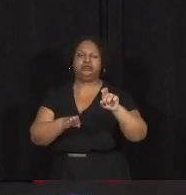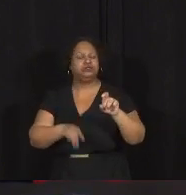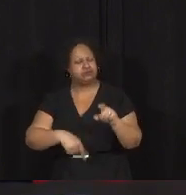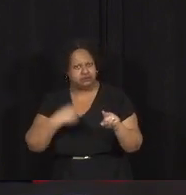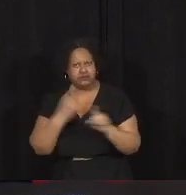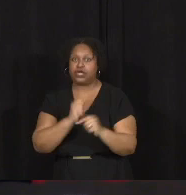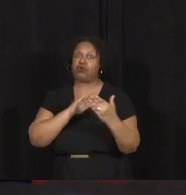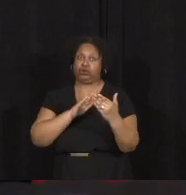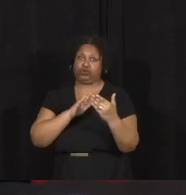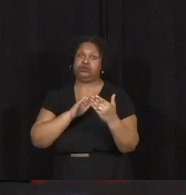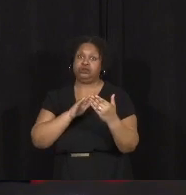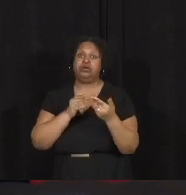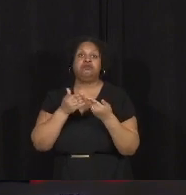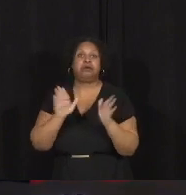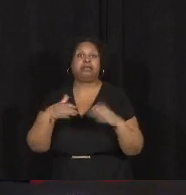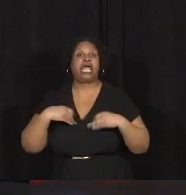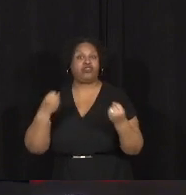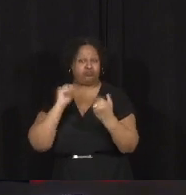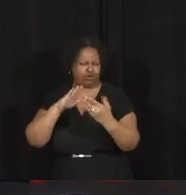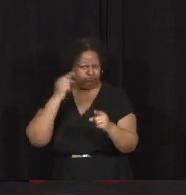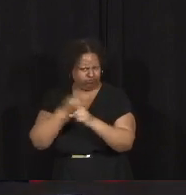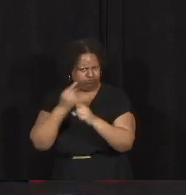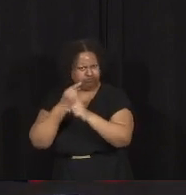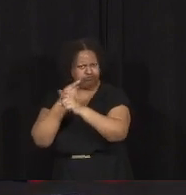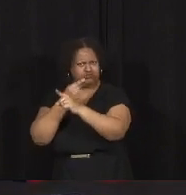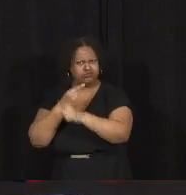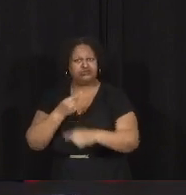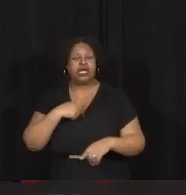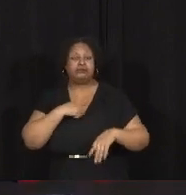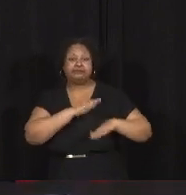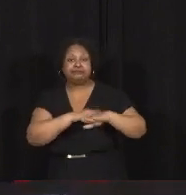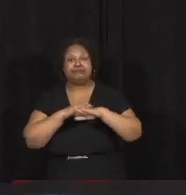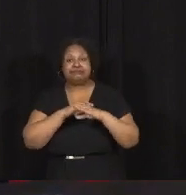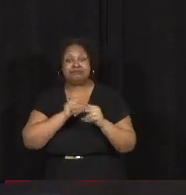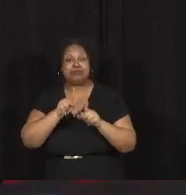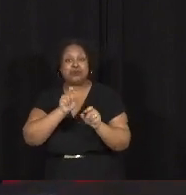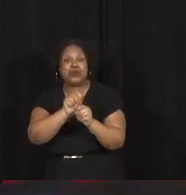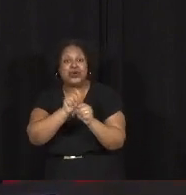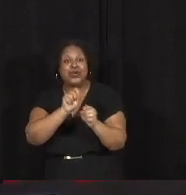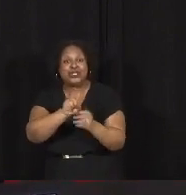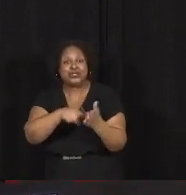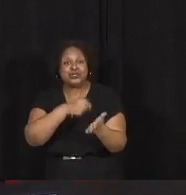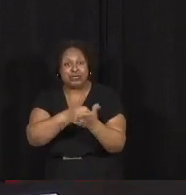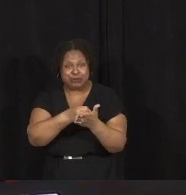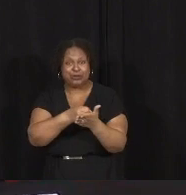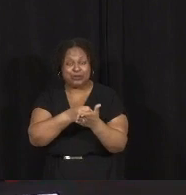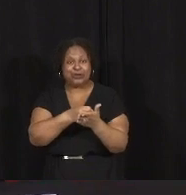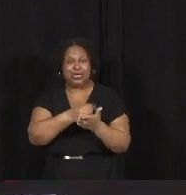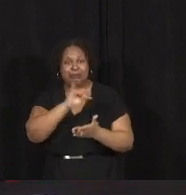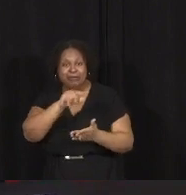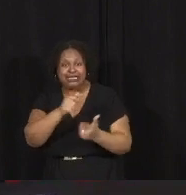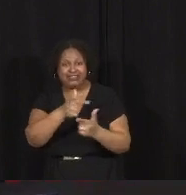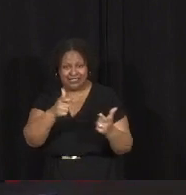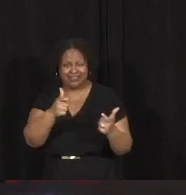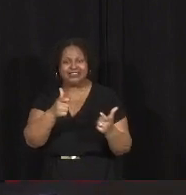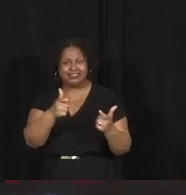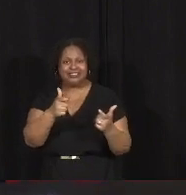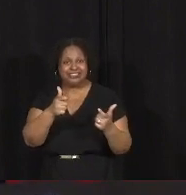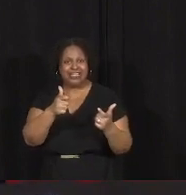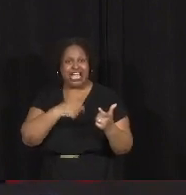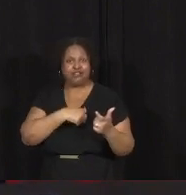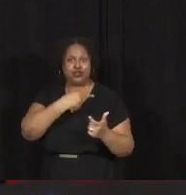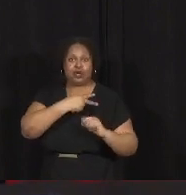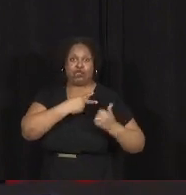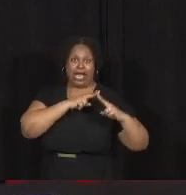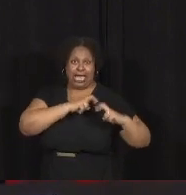just remind journalist colleagues that I do have two fellow panelists here with me. I think